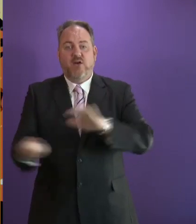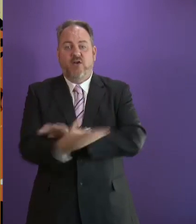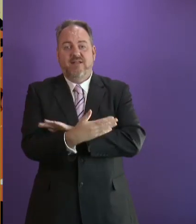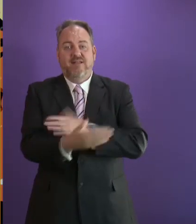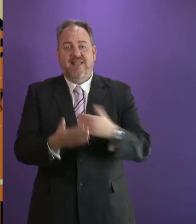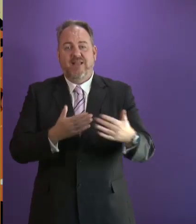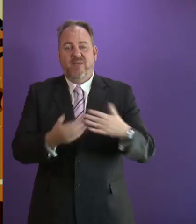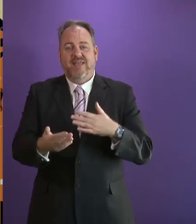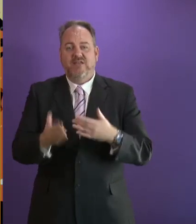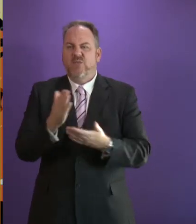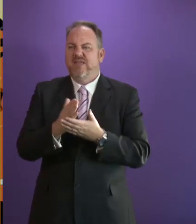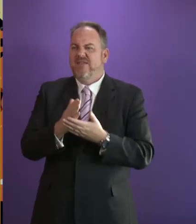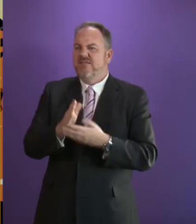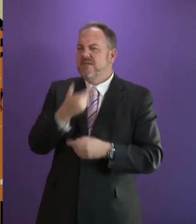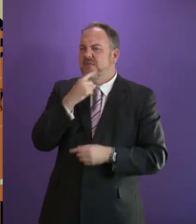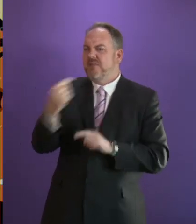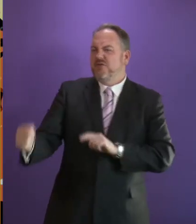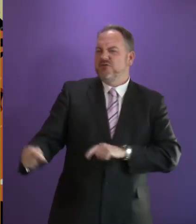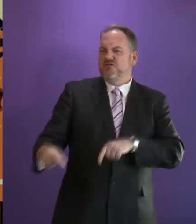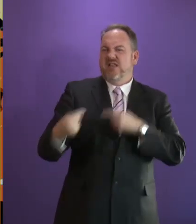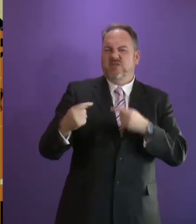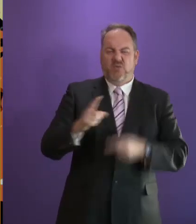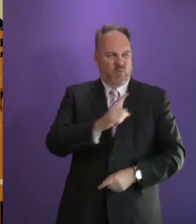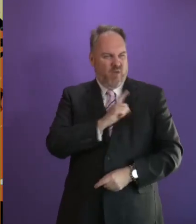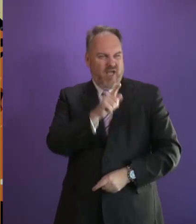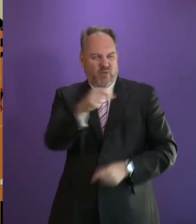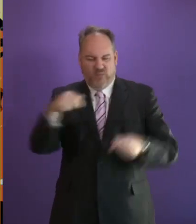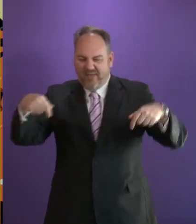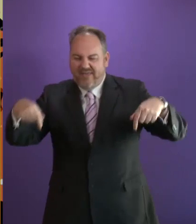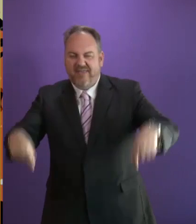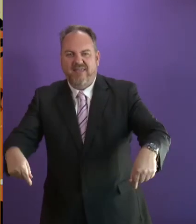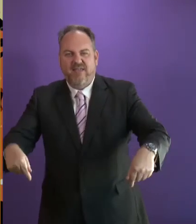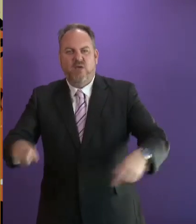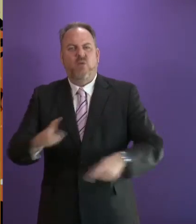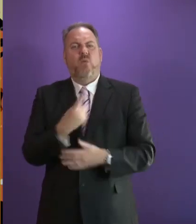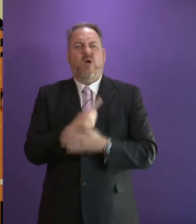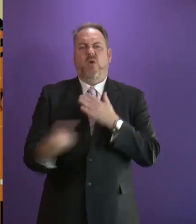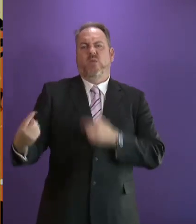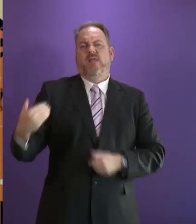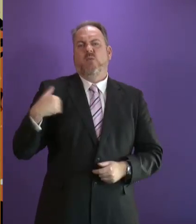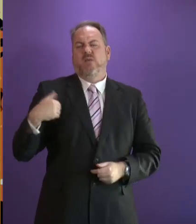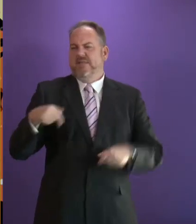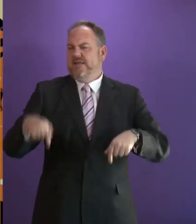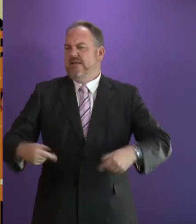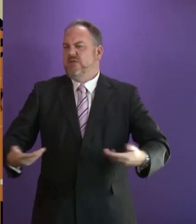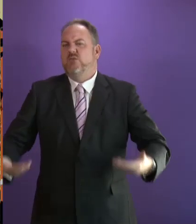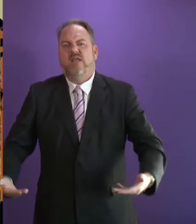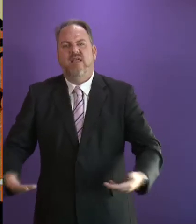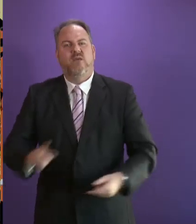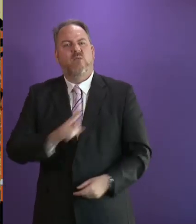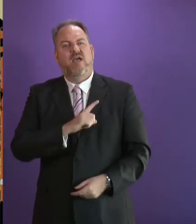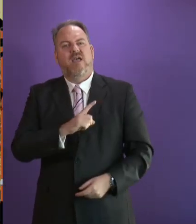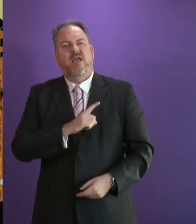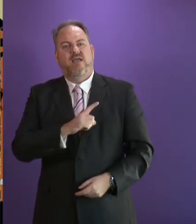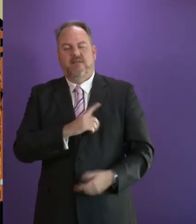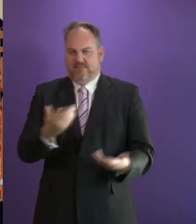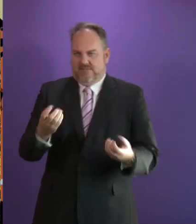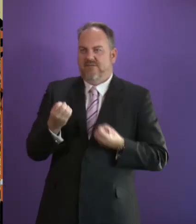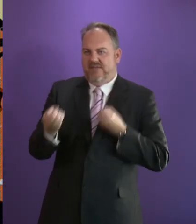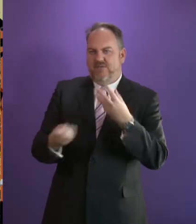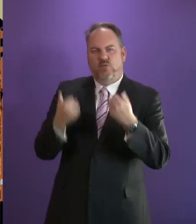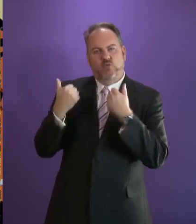anybody questions you about why you're here, about why there's only women in the room, about why we need quotas, hopefully I've given you some